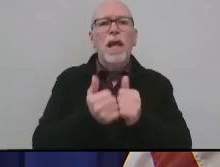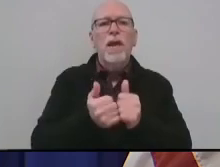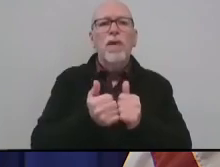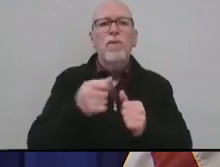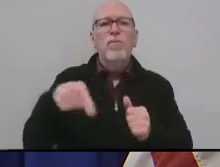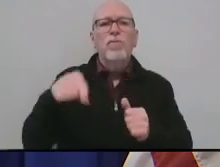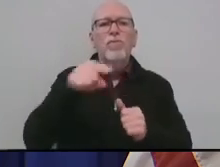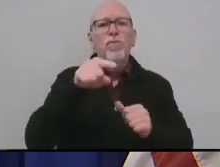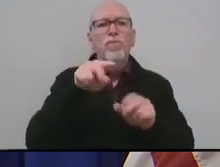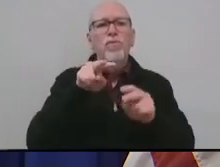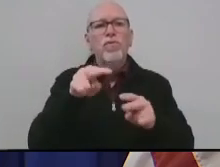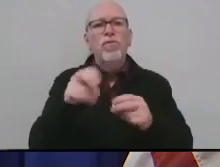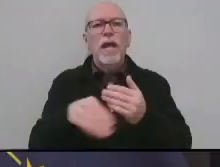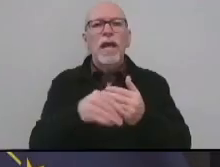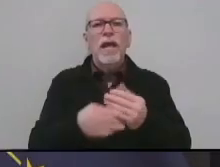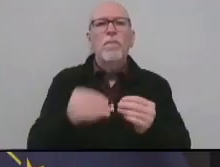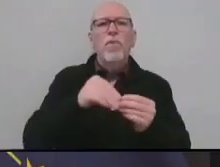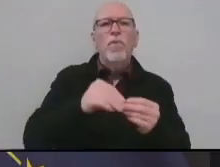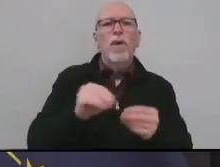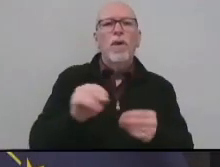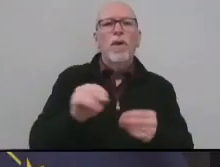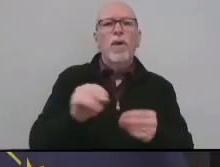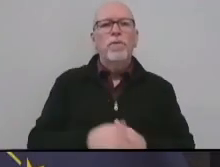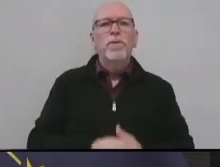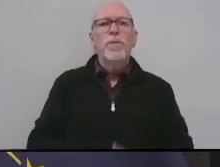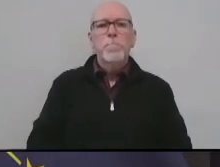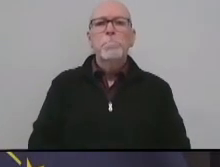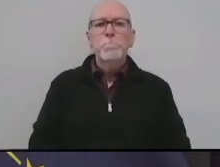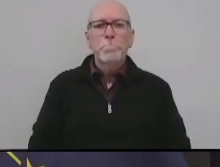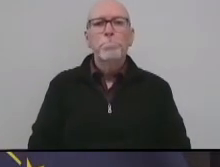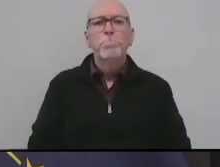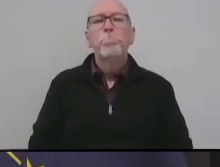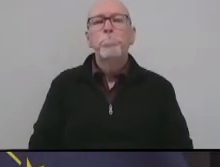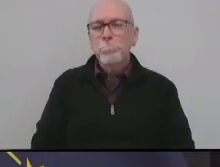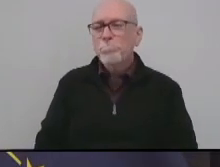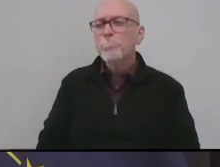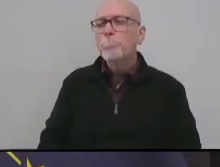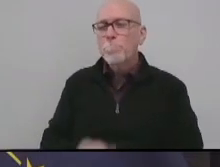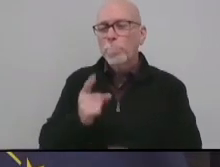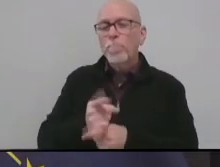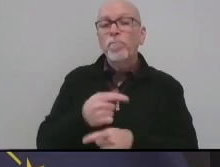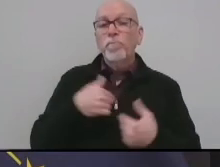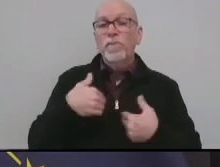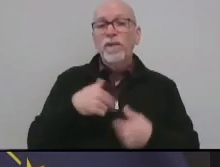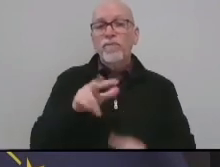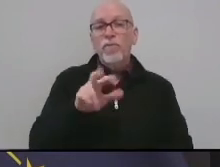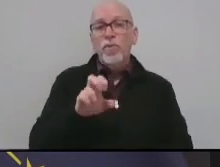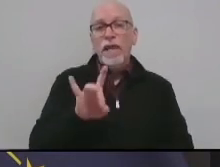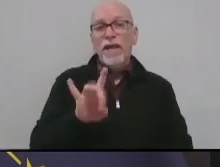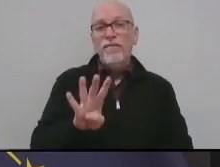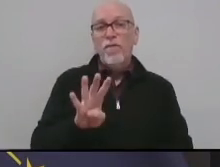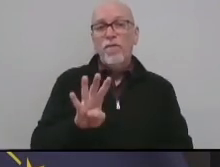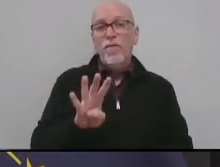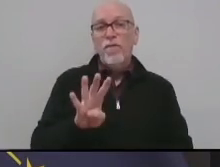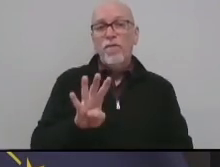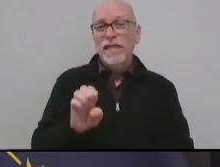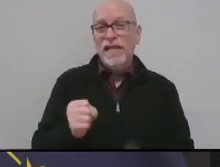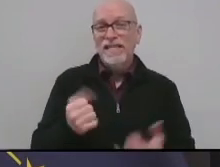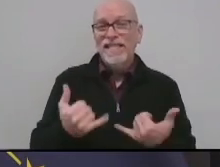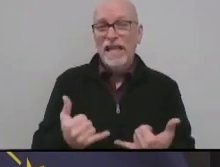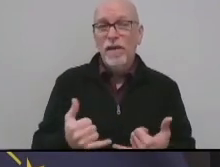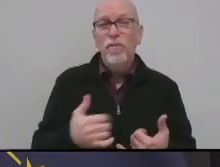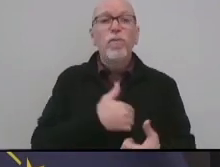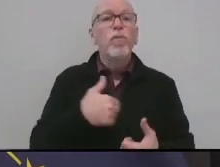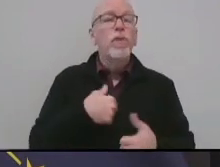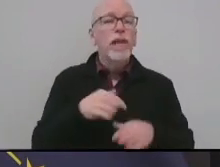where? Absolutely. So you're correct. We have 384 sites right now. We are actively going to be